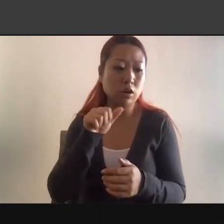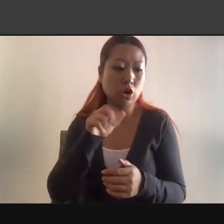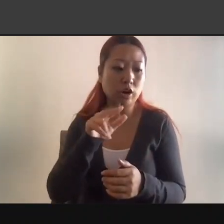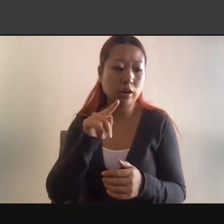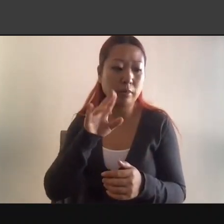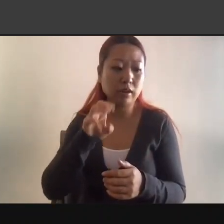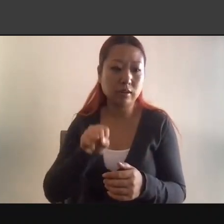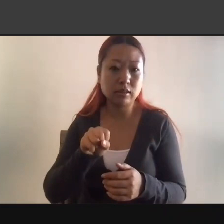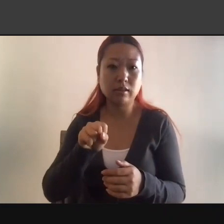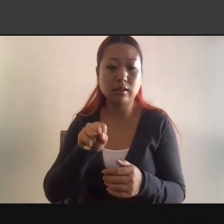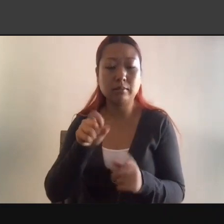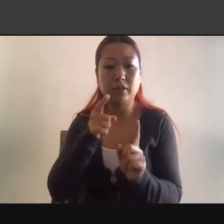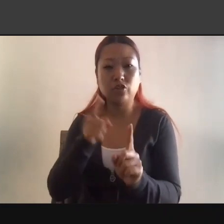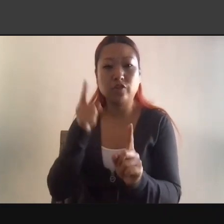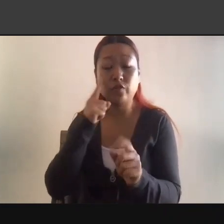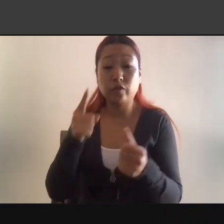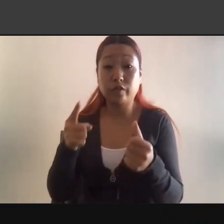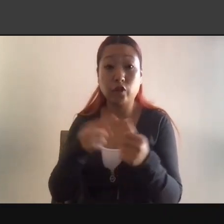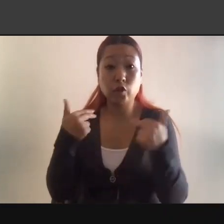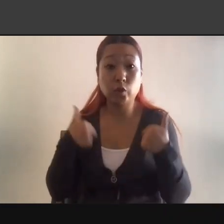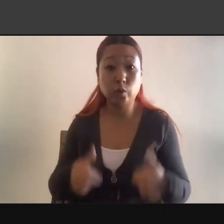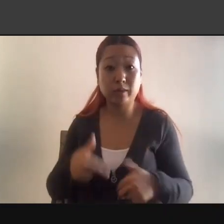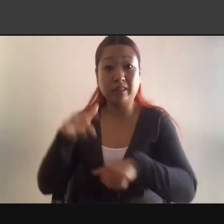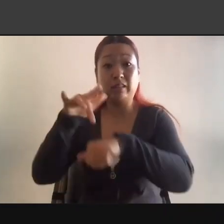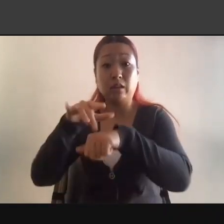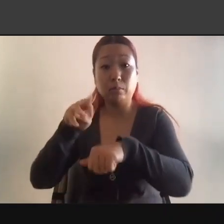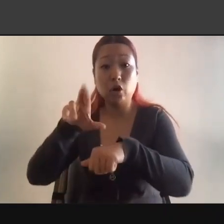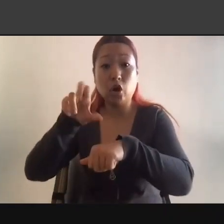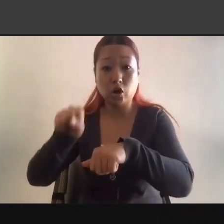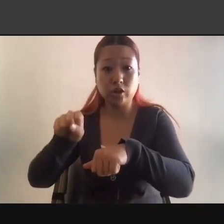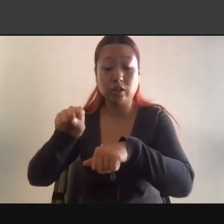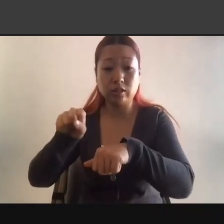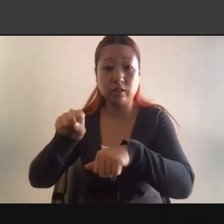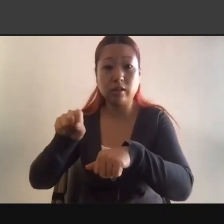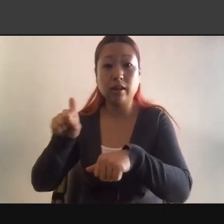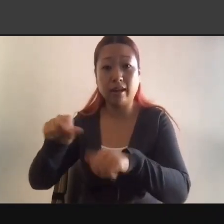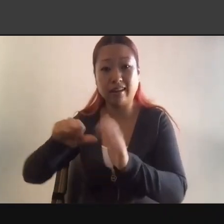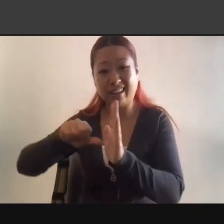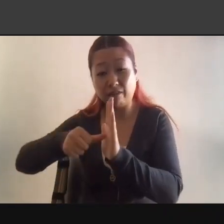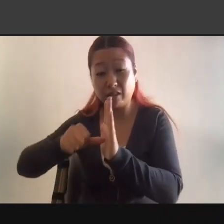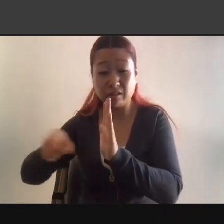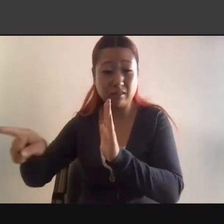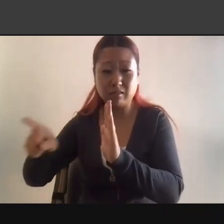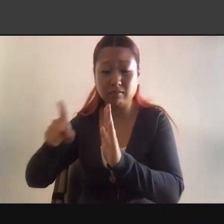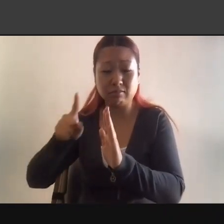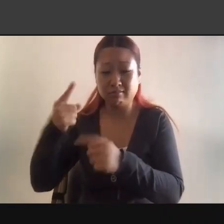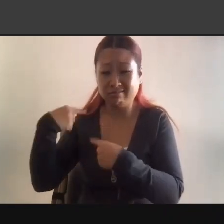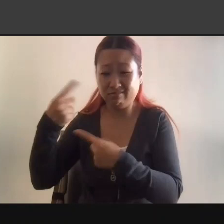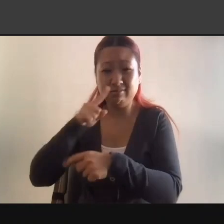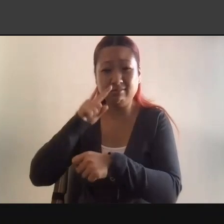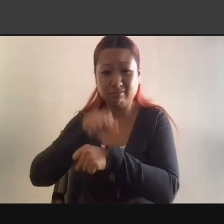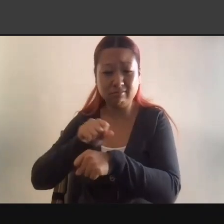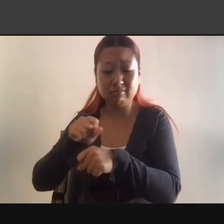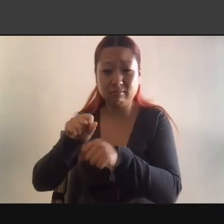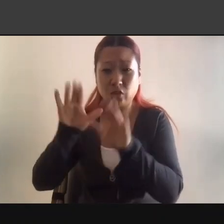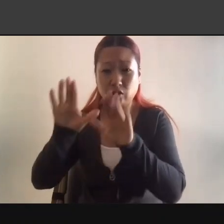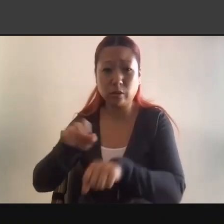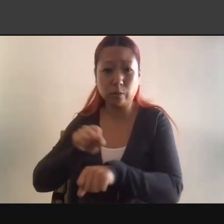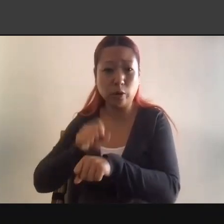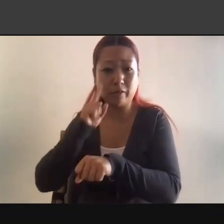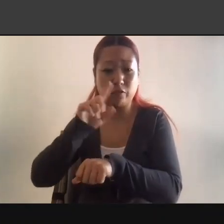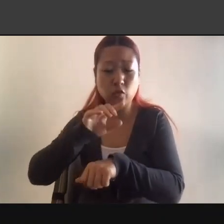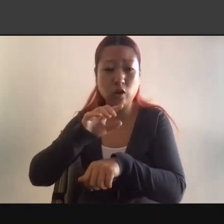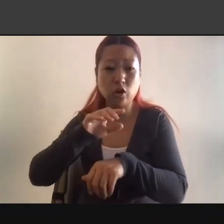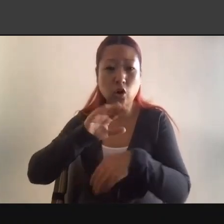to Mars. And leading is truly the emphasis word there. Julie's doing an amazing job in the integration of all the